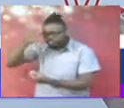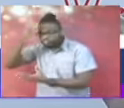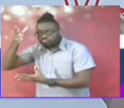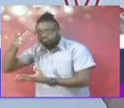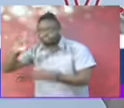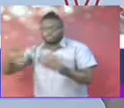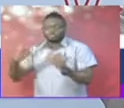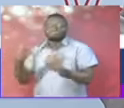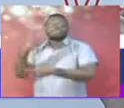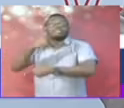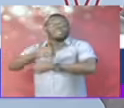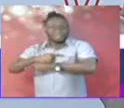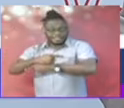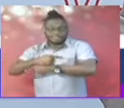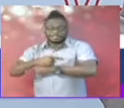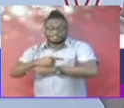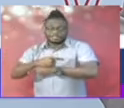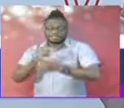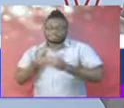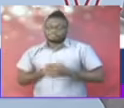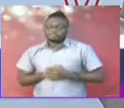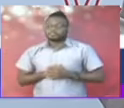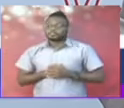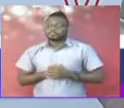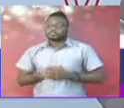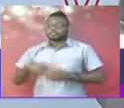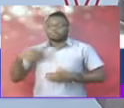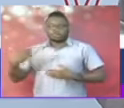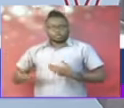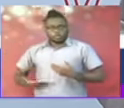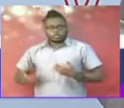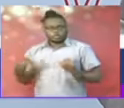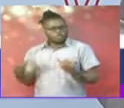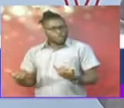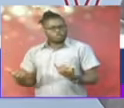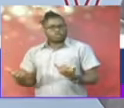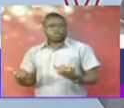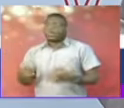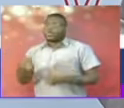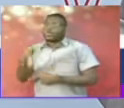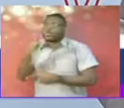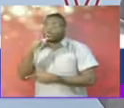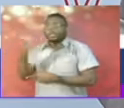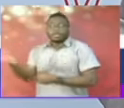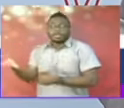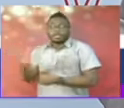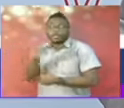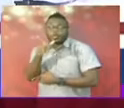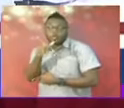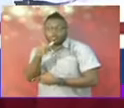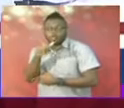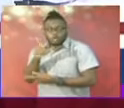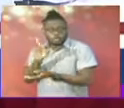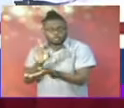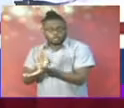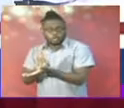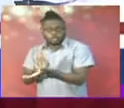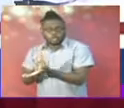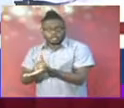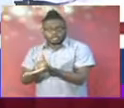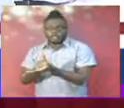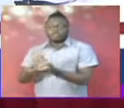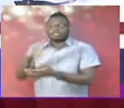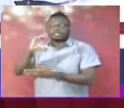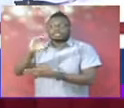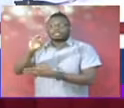2021. I am pleased to welcome back today's panel, Dr. Roshan Parashram, Chief Medical